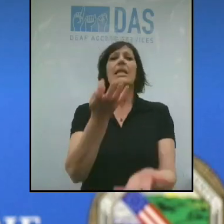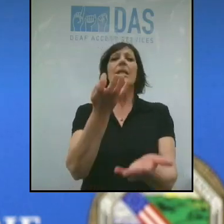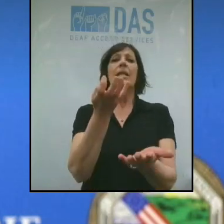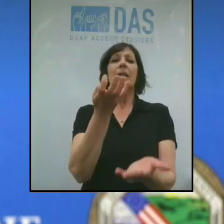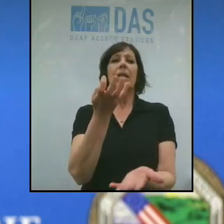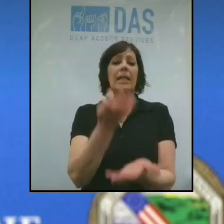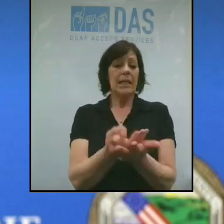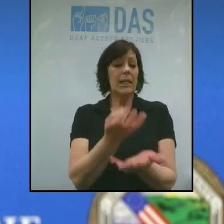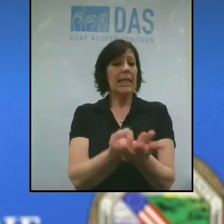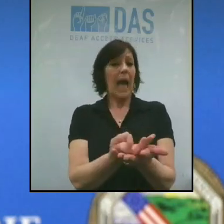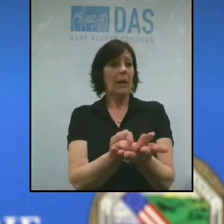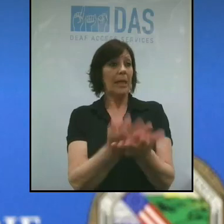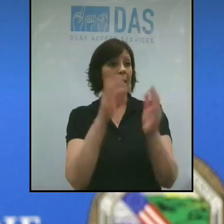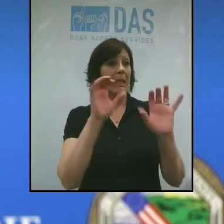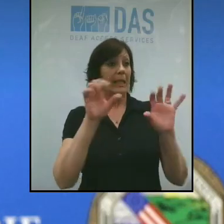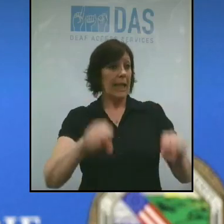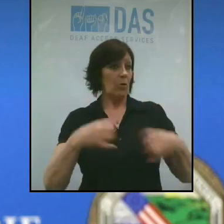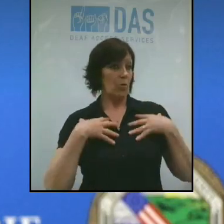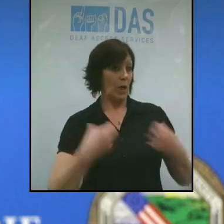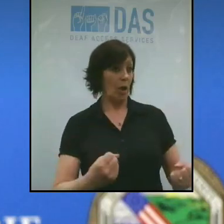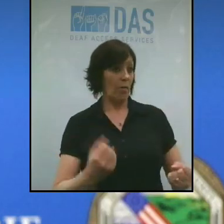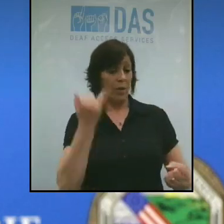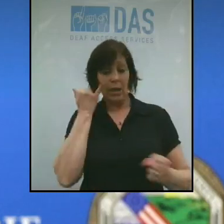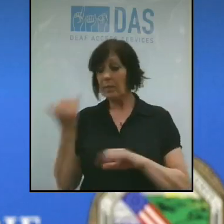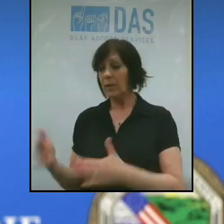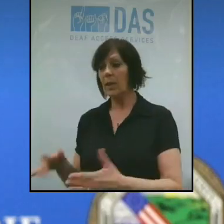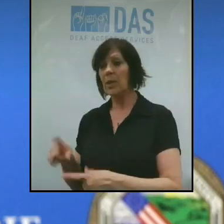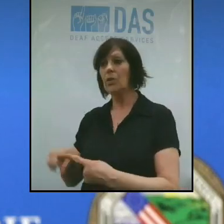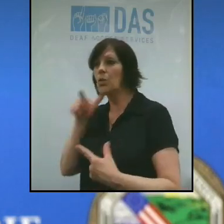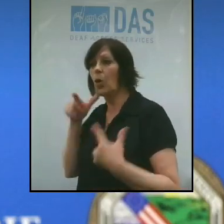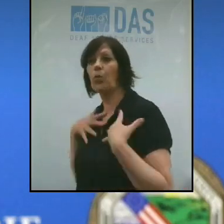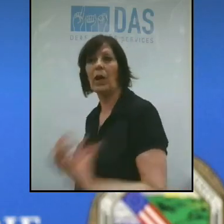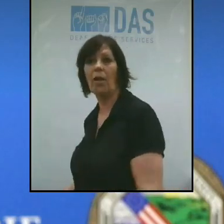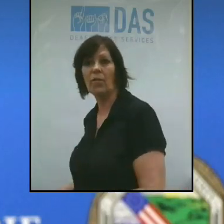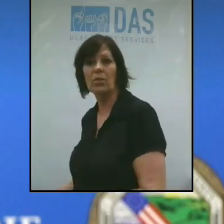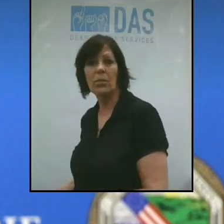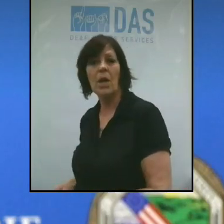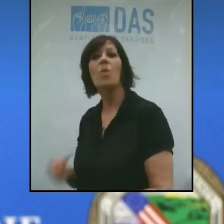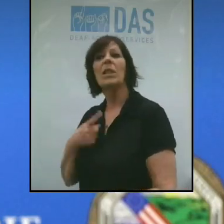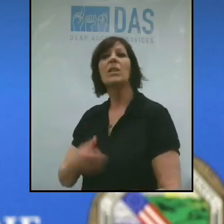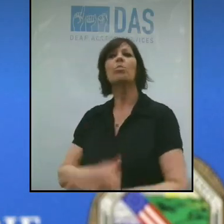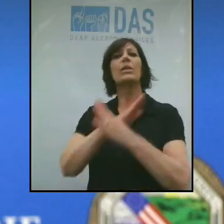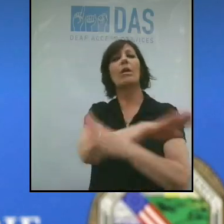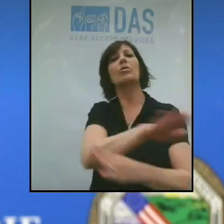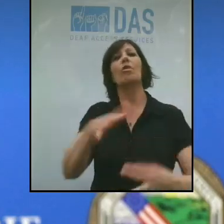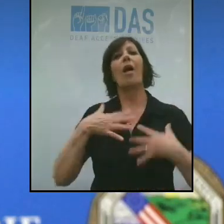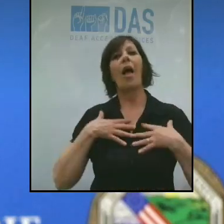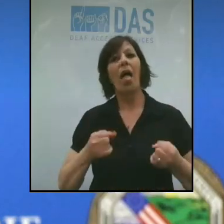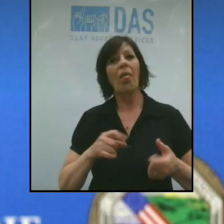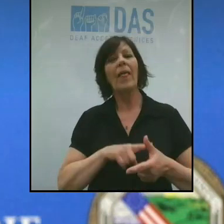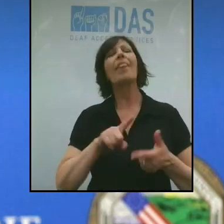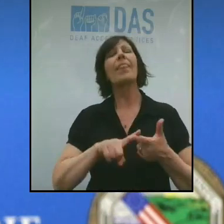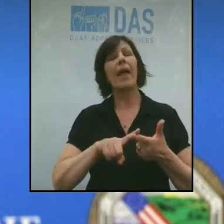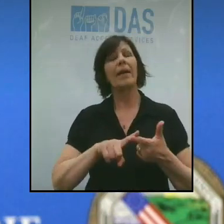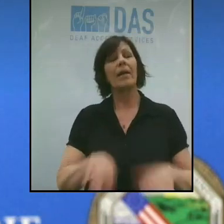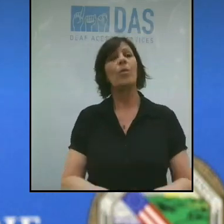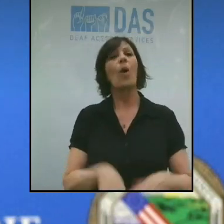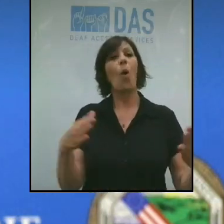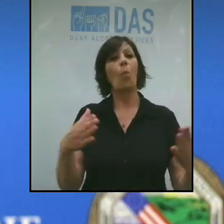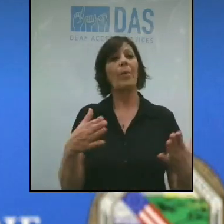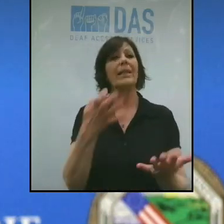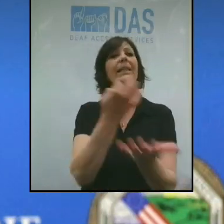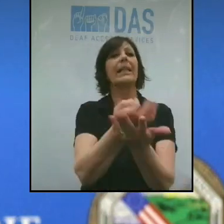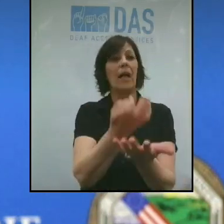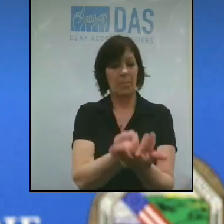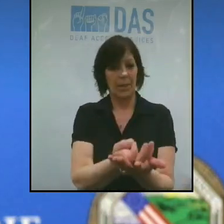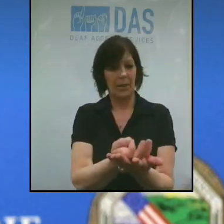die do not. It's as simple as that. And we need to do its best to protect the public's health so that we can then reopen the economy.